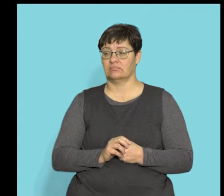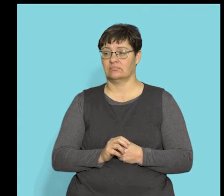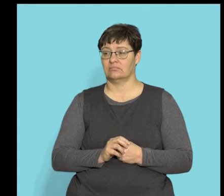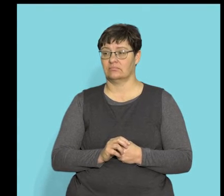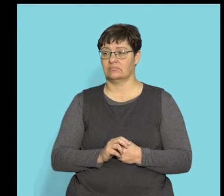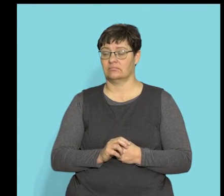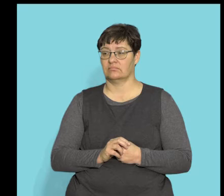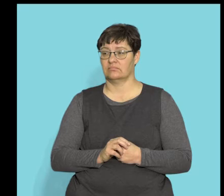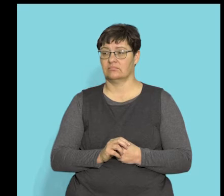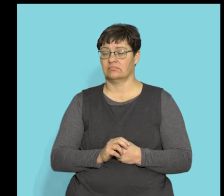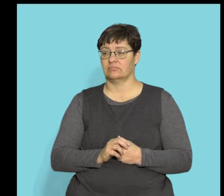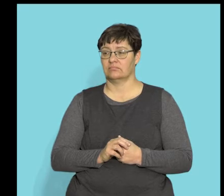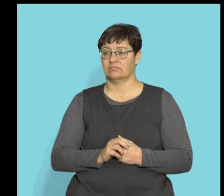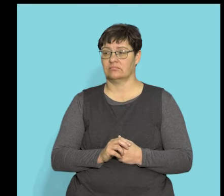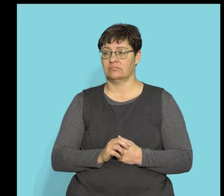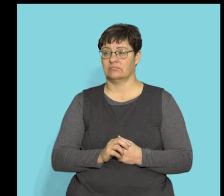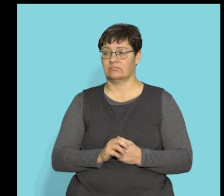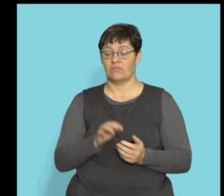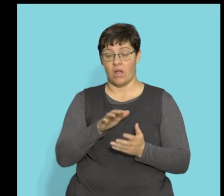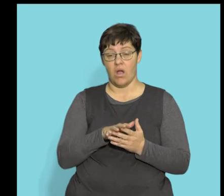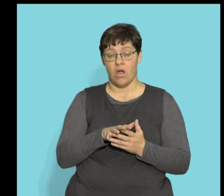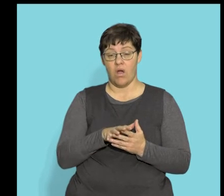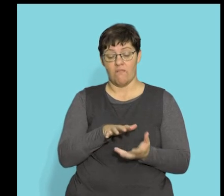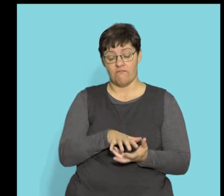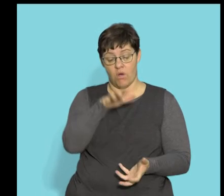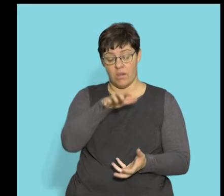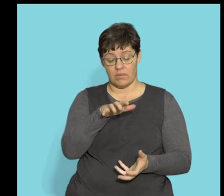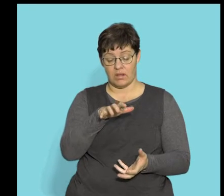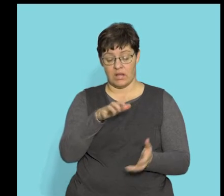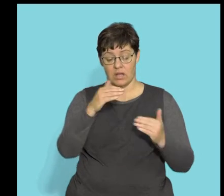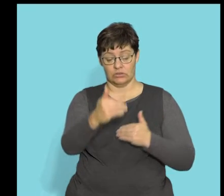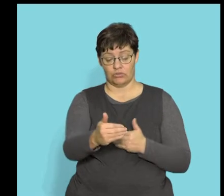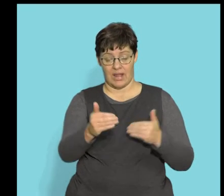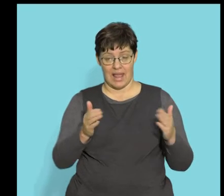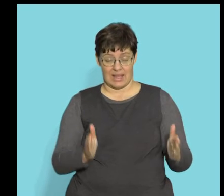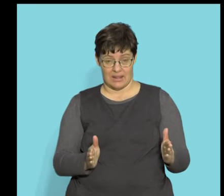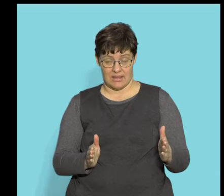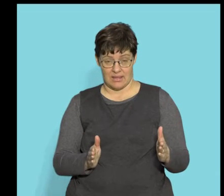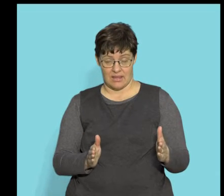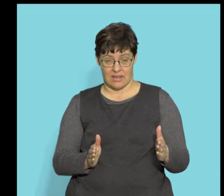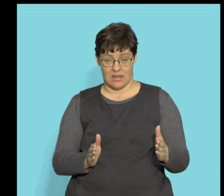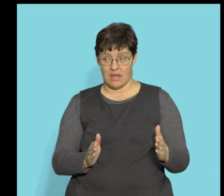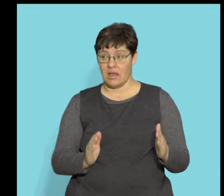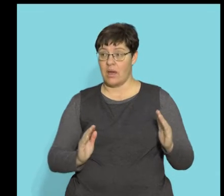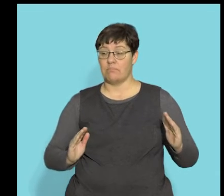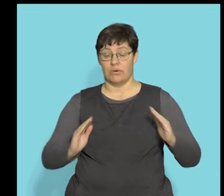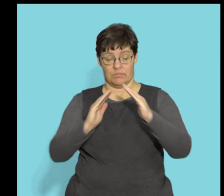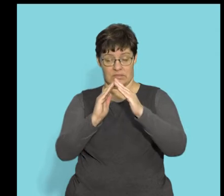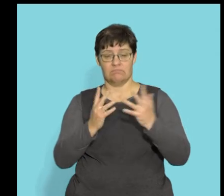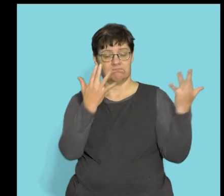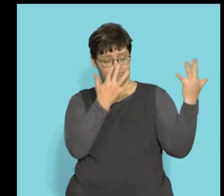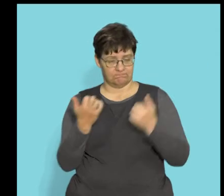slide. So the volume of a triangular pyramid can also